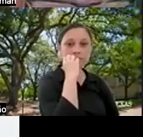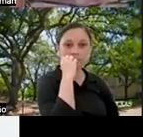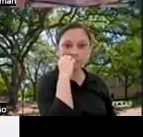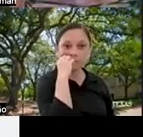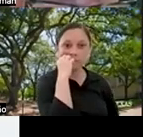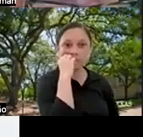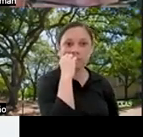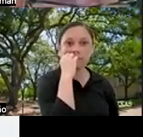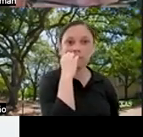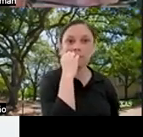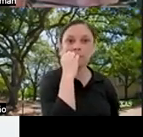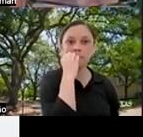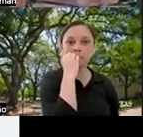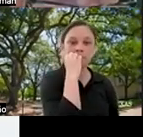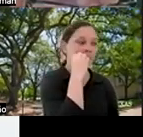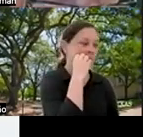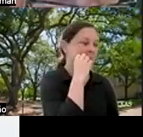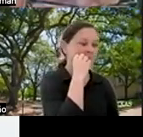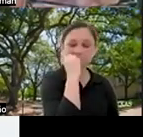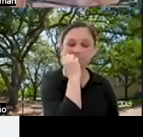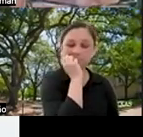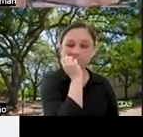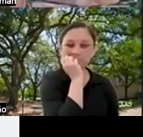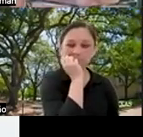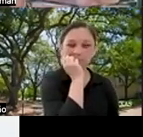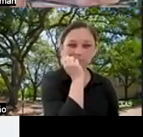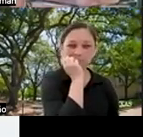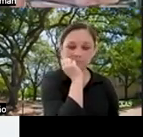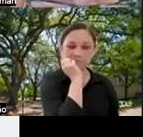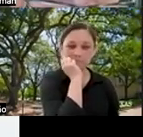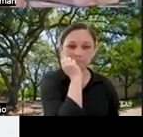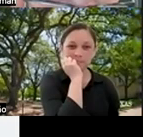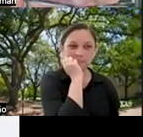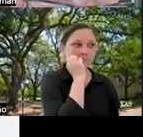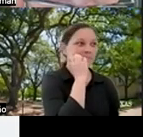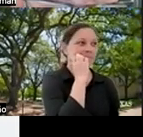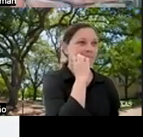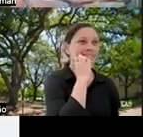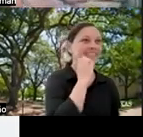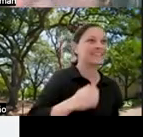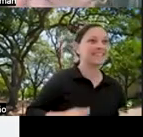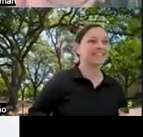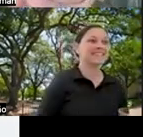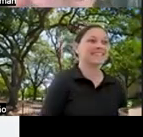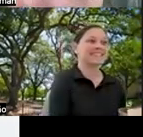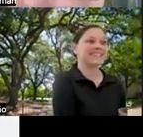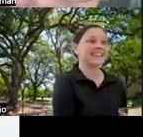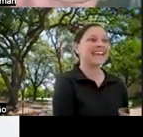And don't worry, we'll wordsmith this data one at some point. Wait, I raised my hand. I mean, well, I raised